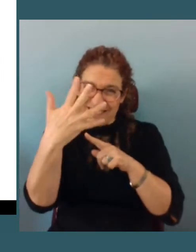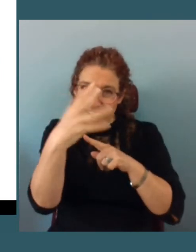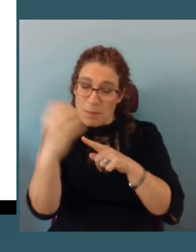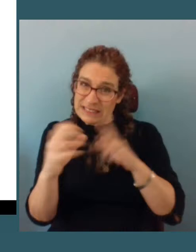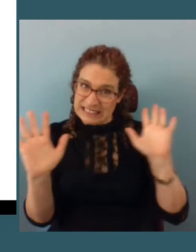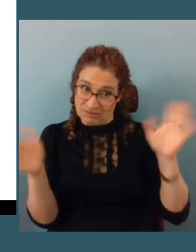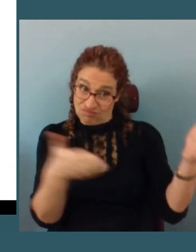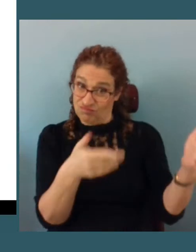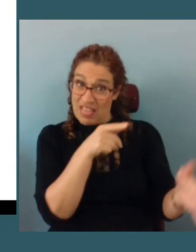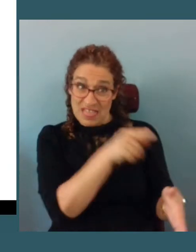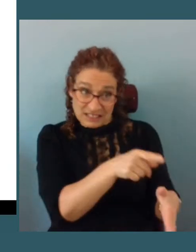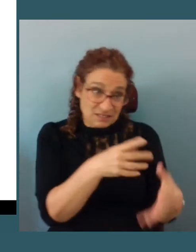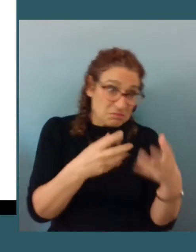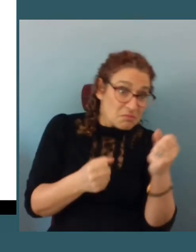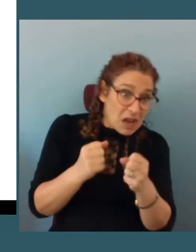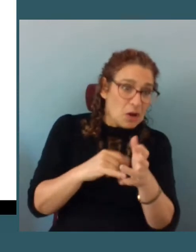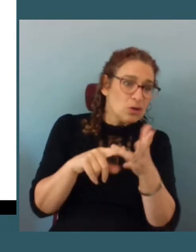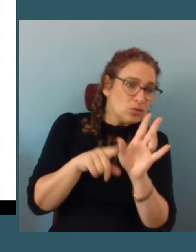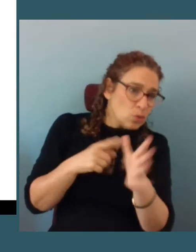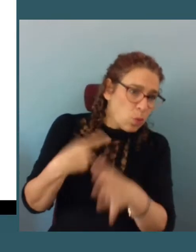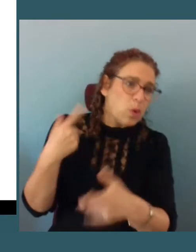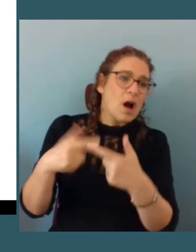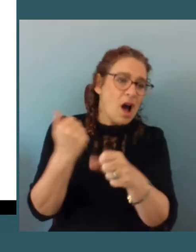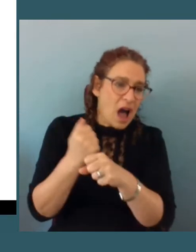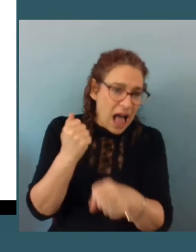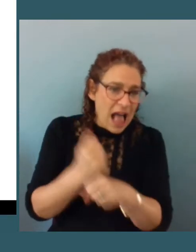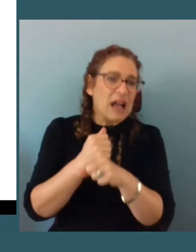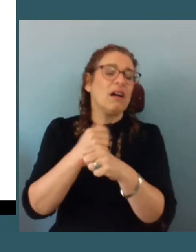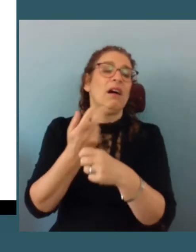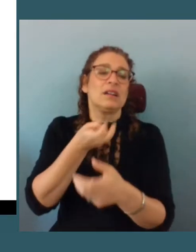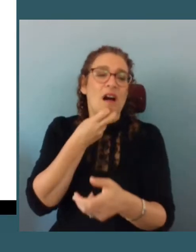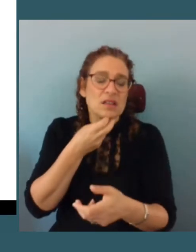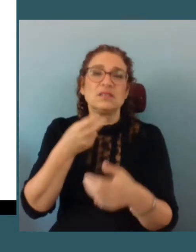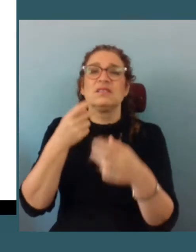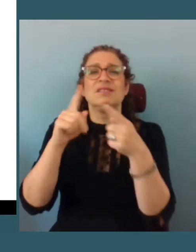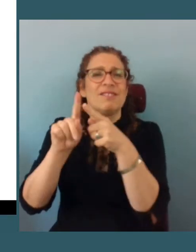egg, peanuts, tree nuts, wheat,